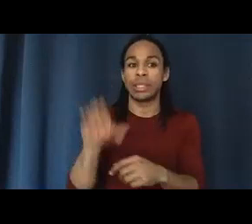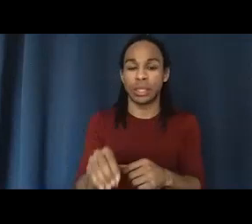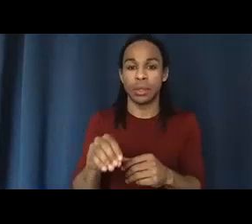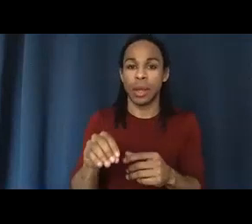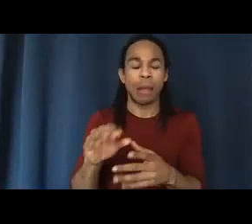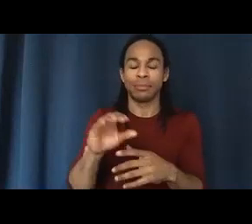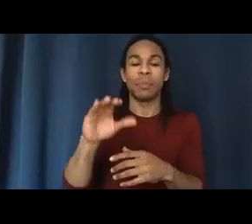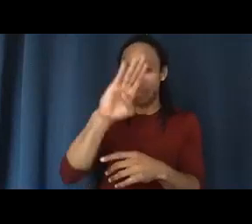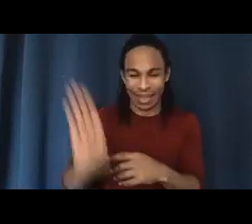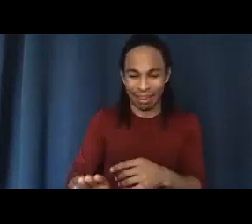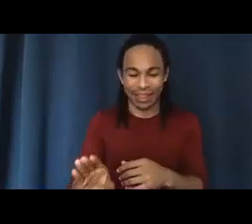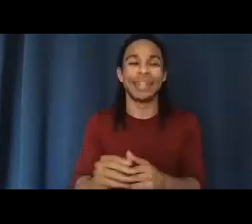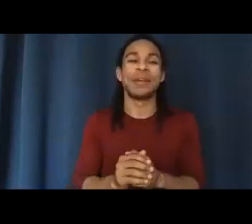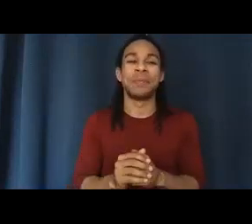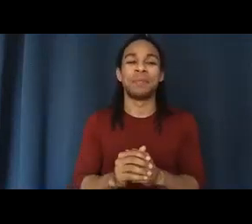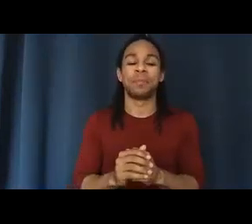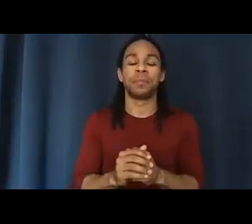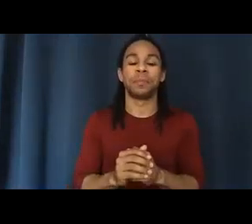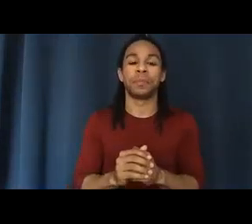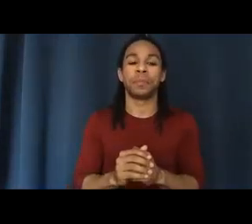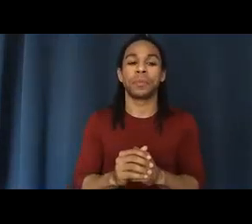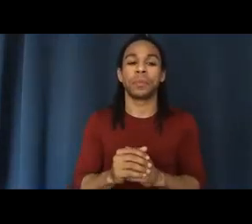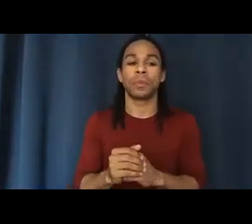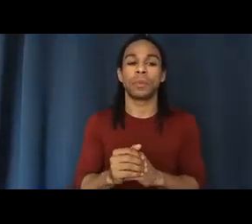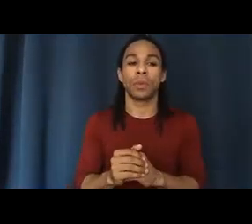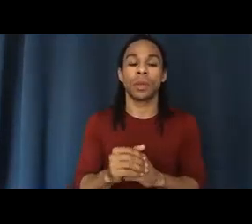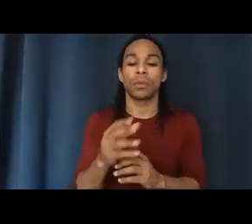us to highlight is that we've been going through,